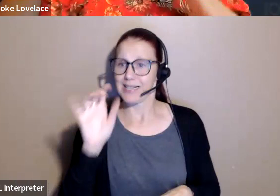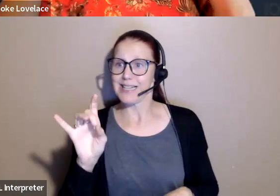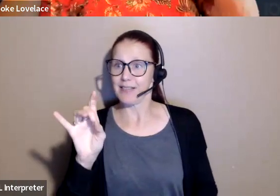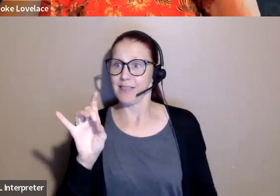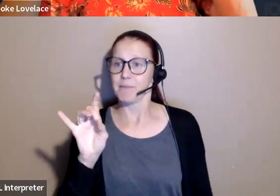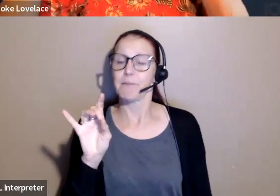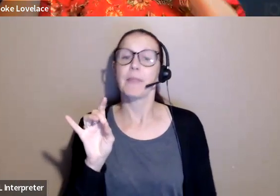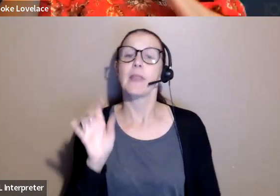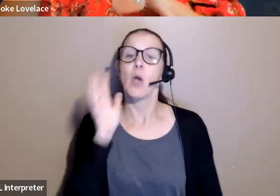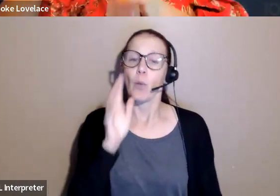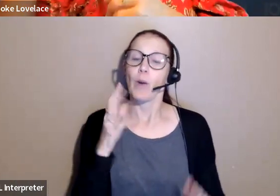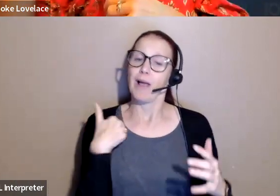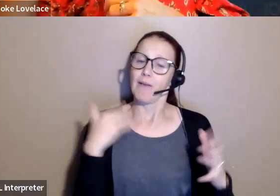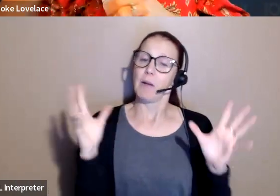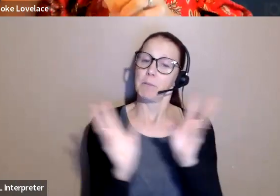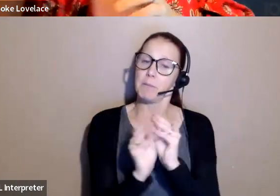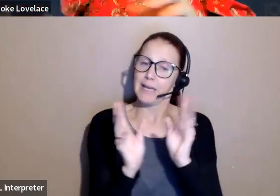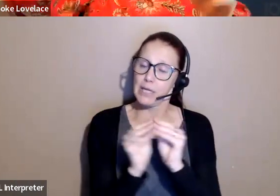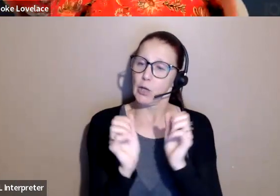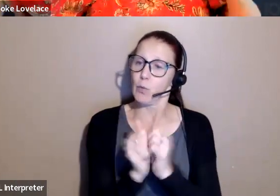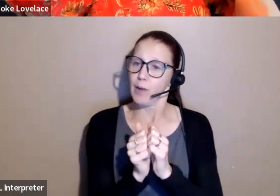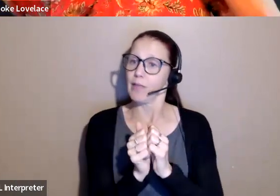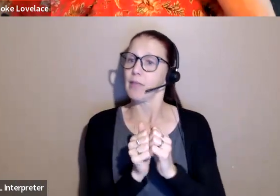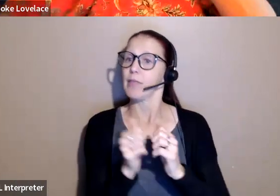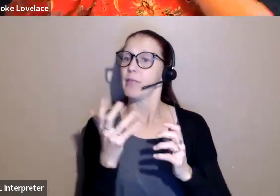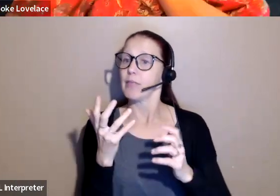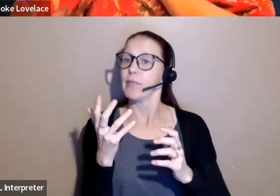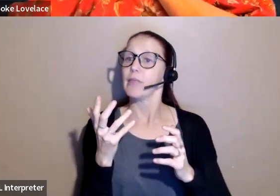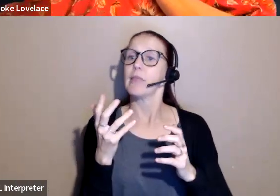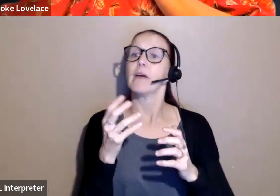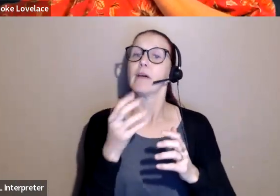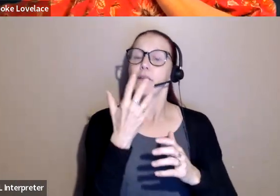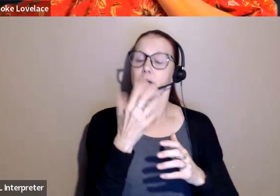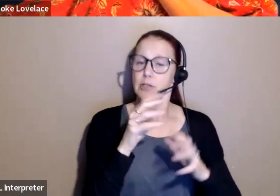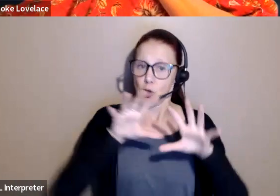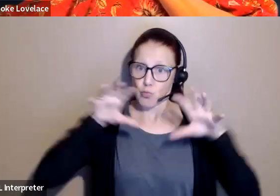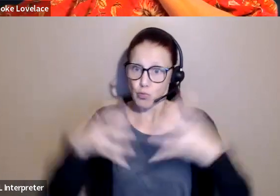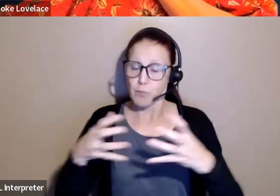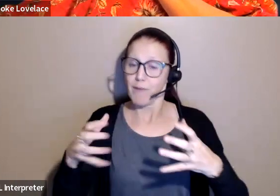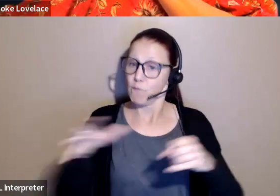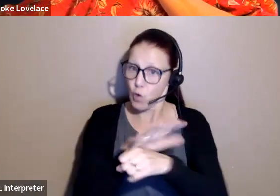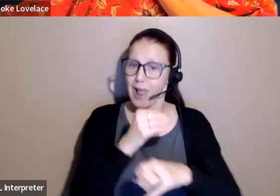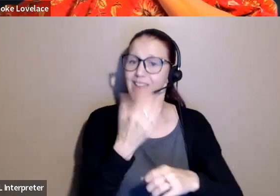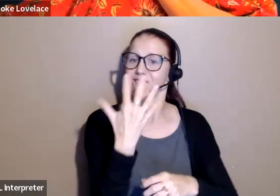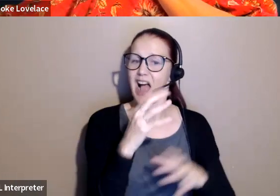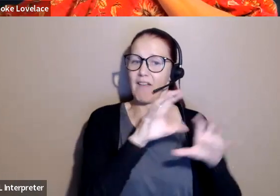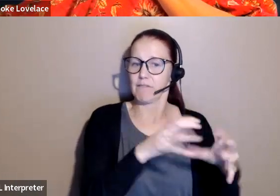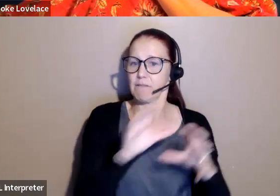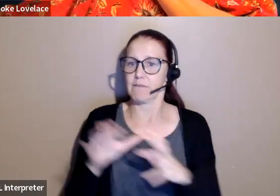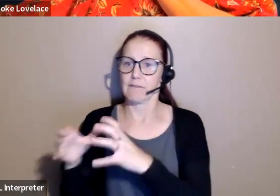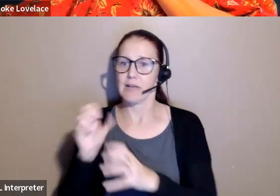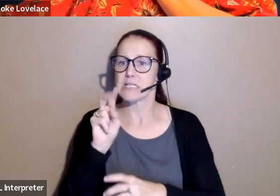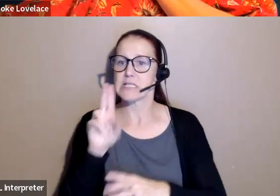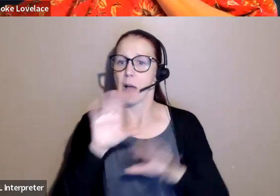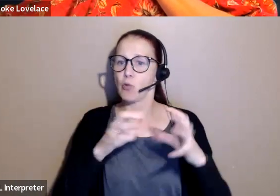rather, meeting with our the collective as a whole, and then we have 5 subgroups specifically, and those subgroups kind of